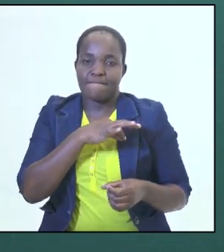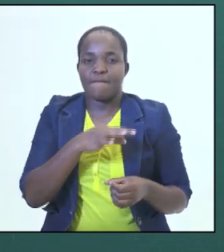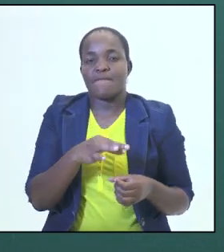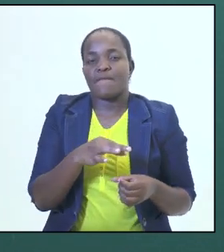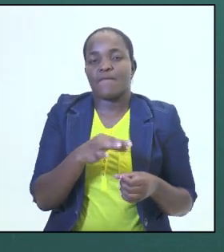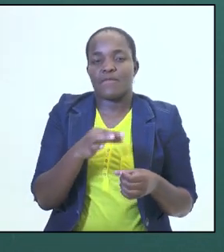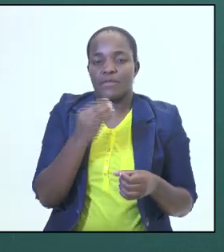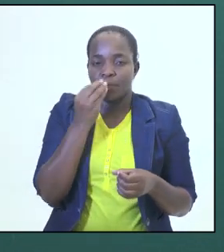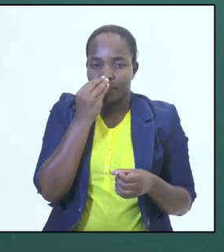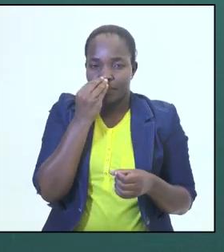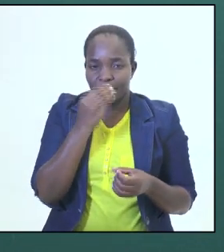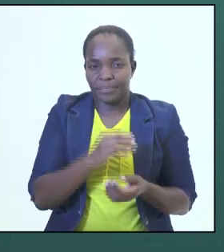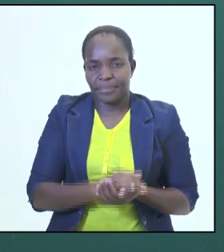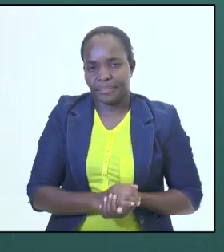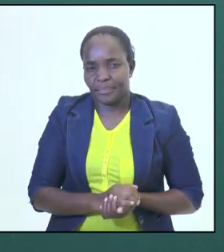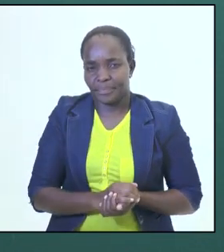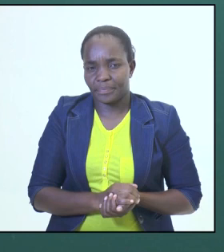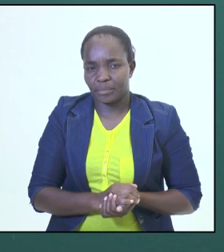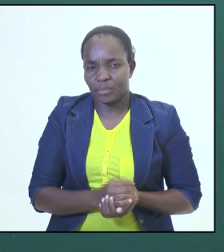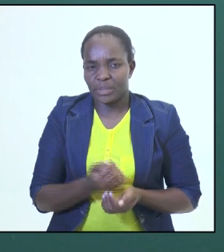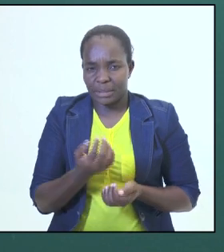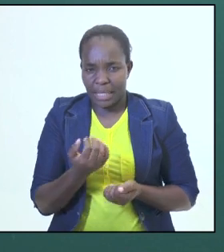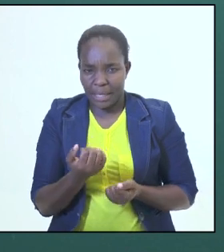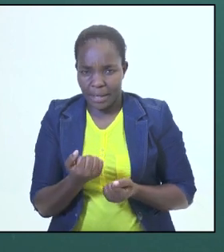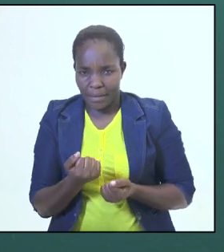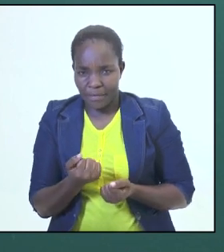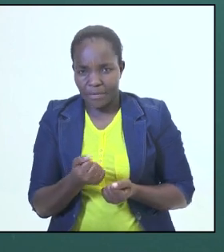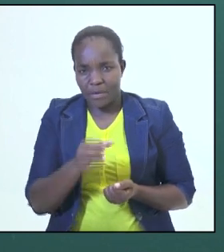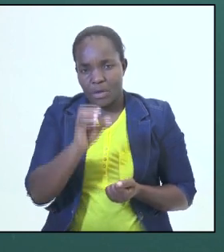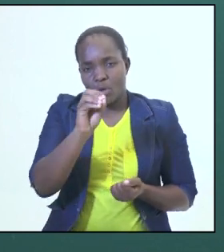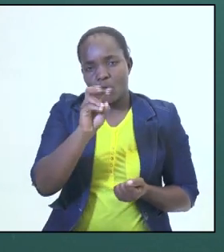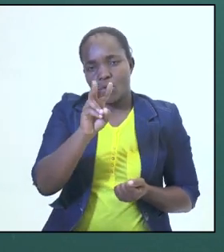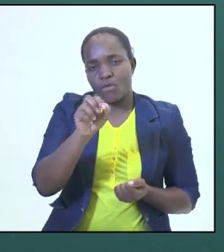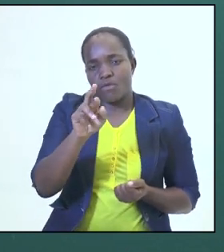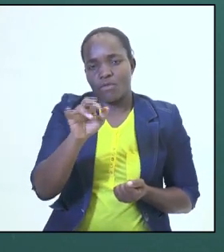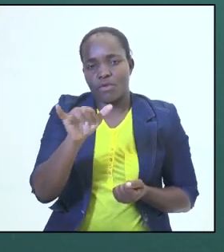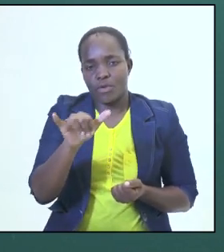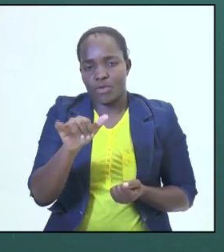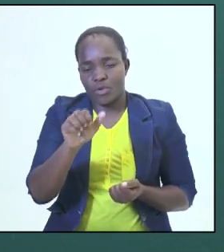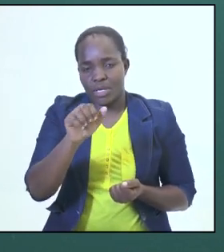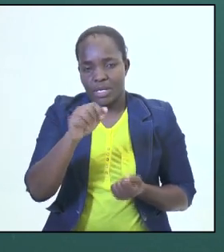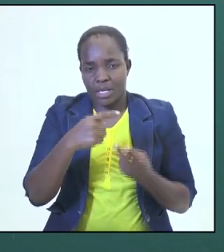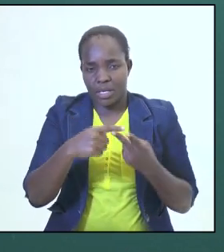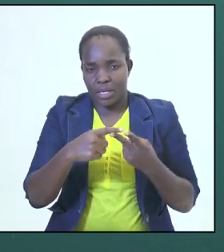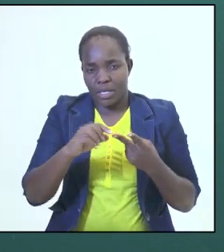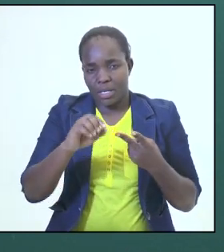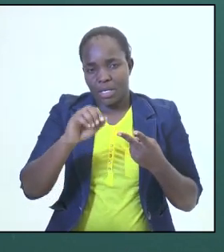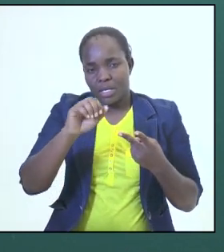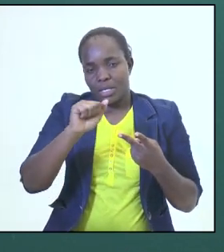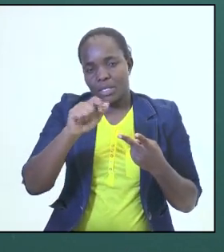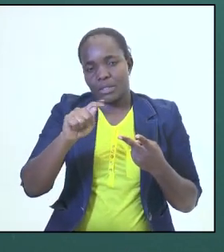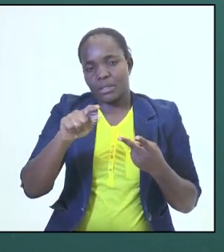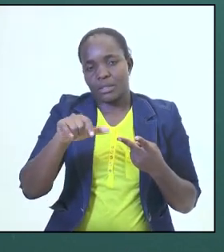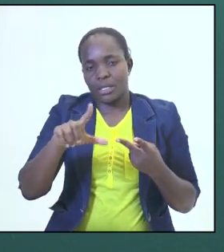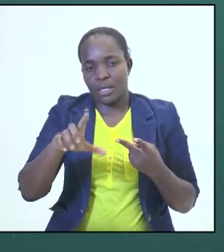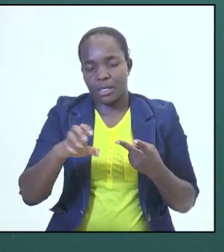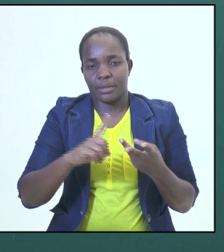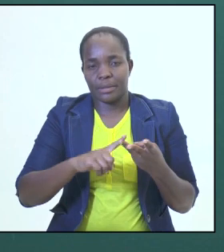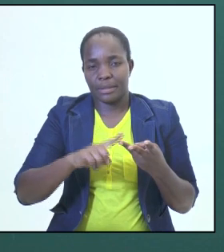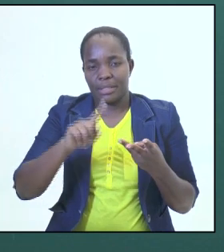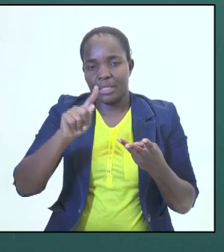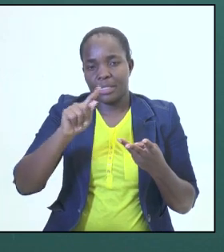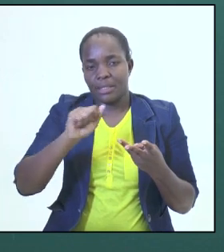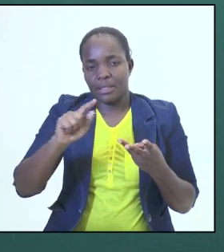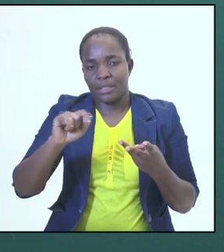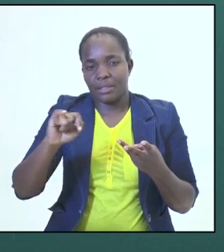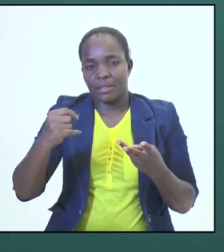The carpel consists of the ovary, style, and stigma. The ovary contains